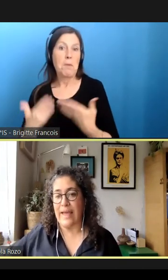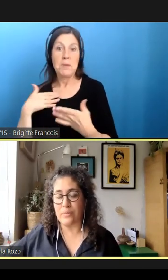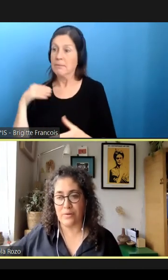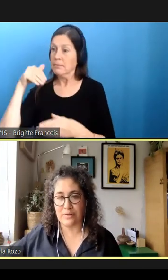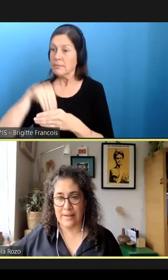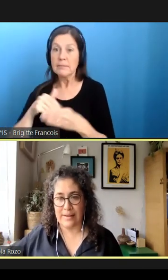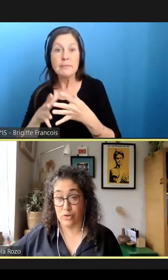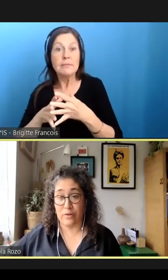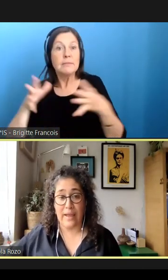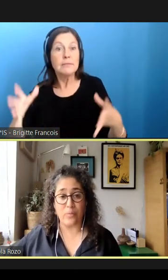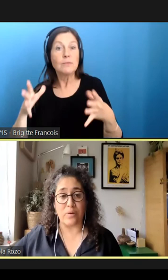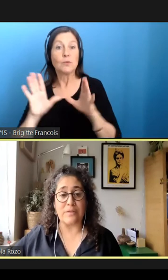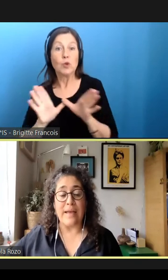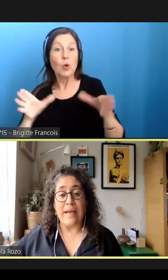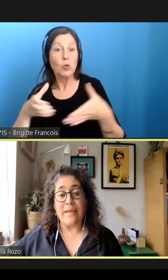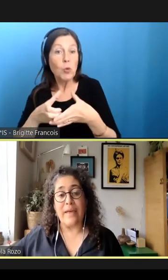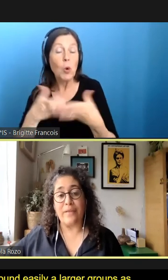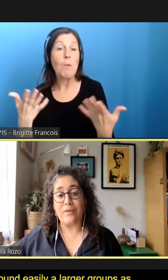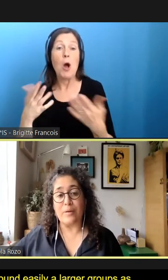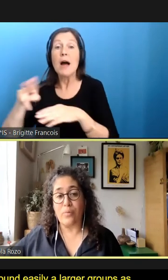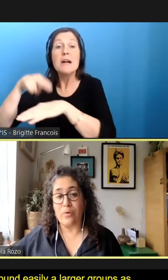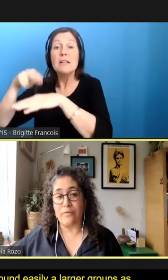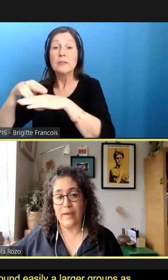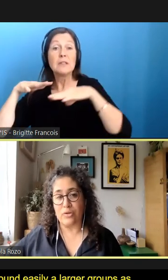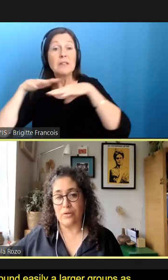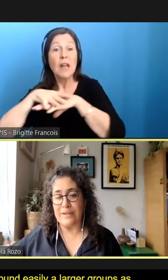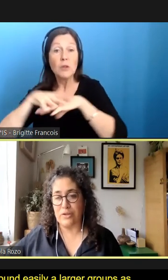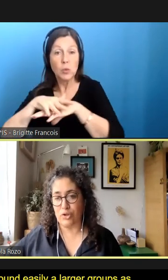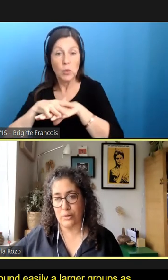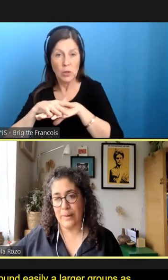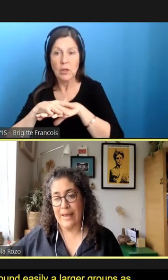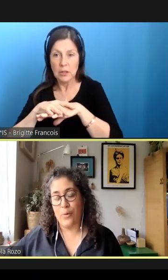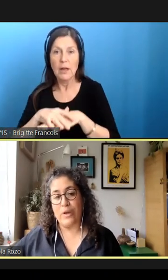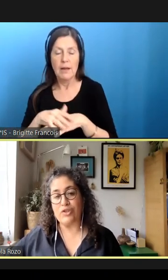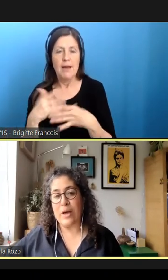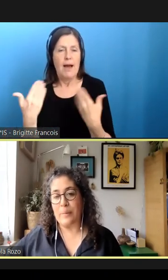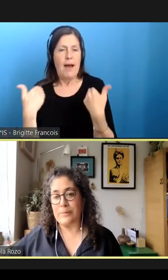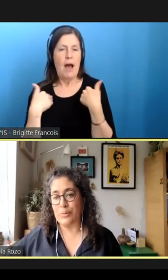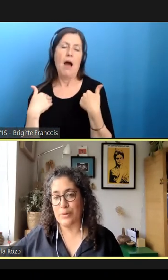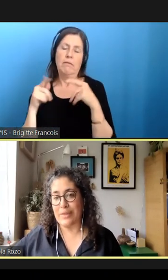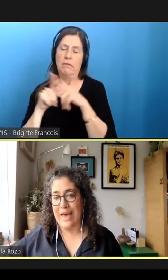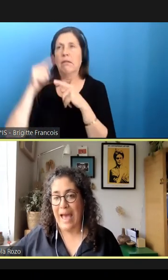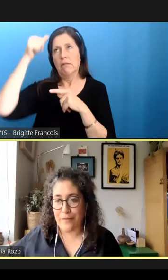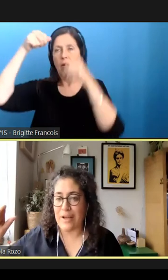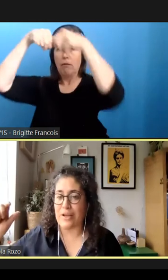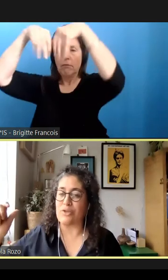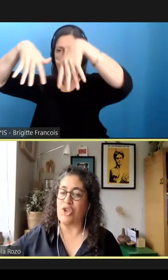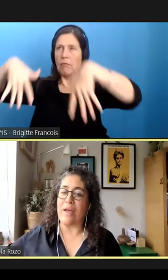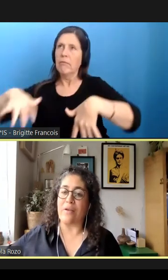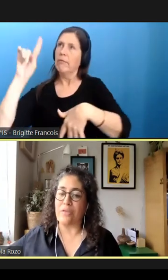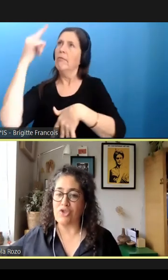regional networks and national networks that there's a more conventional leadership, which comes with having